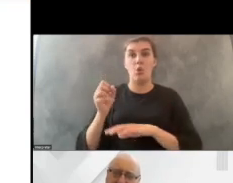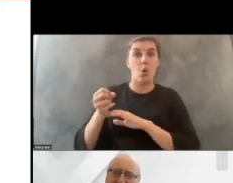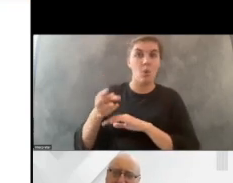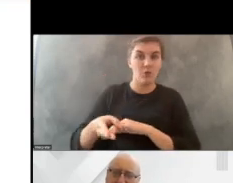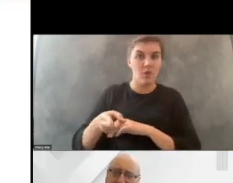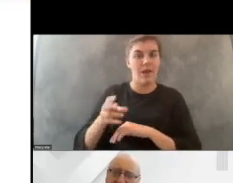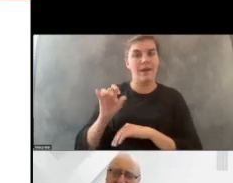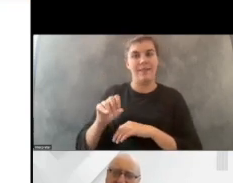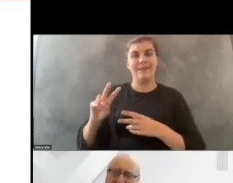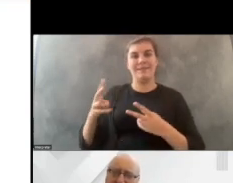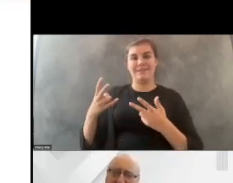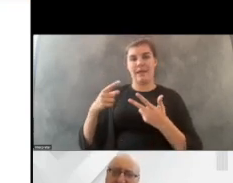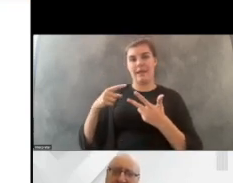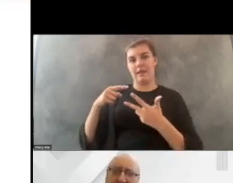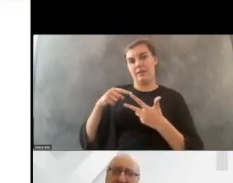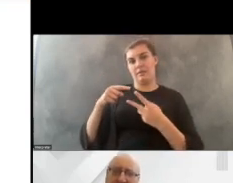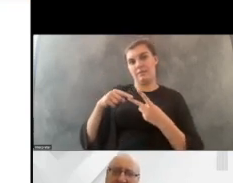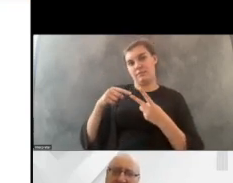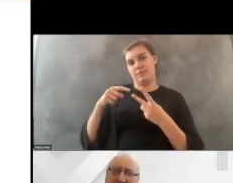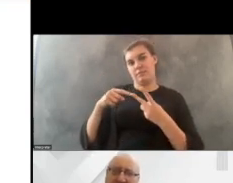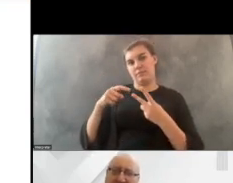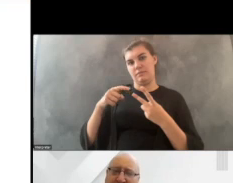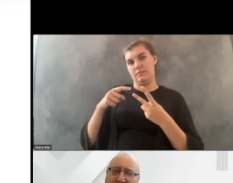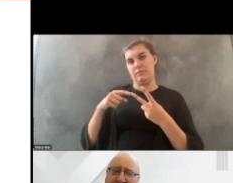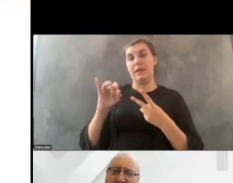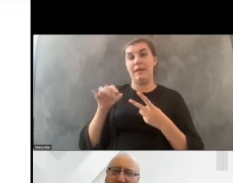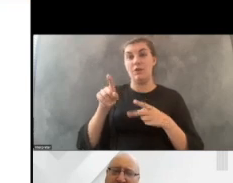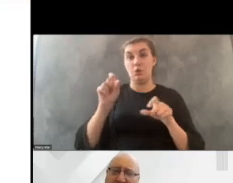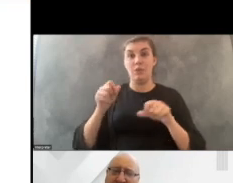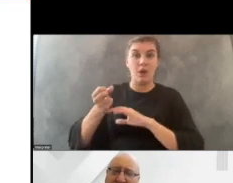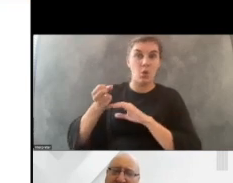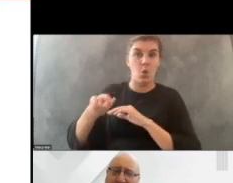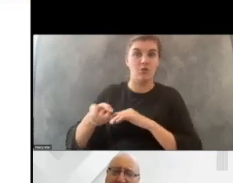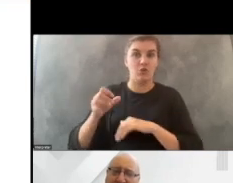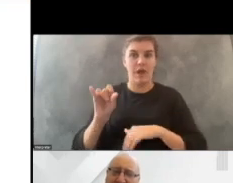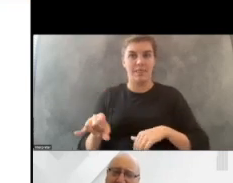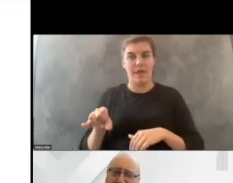of an audible walk indication. So what we don't want to have the